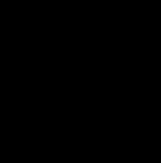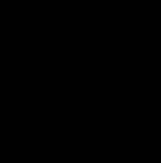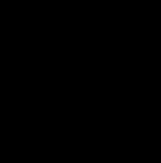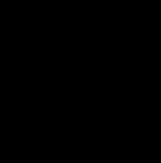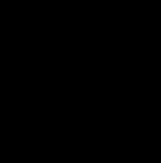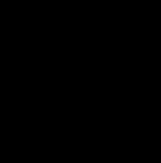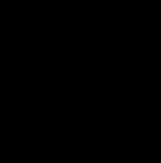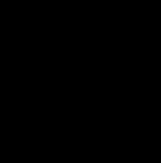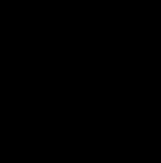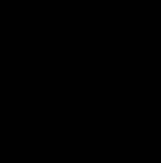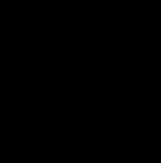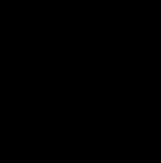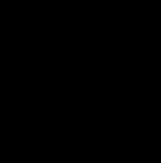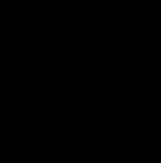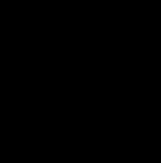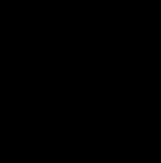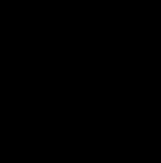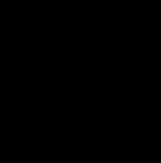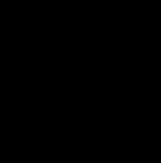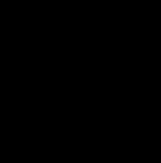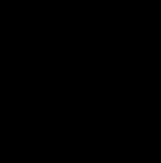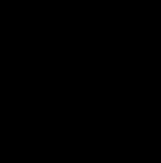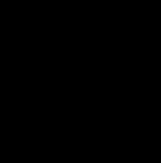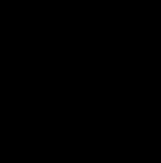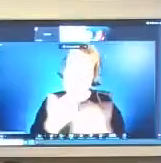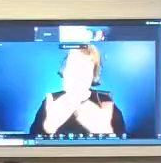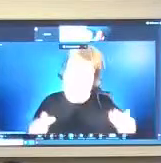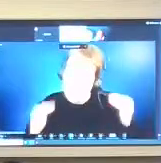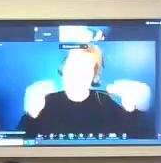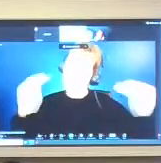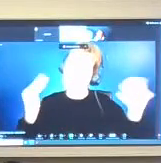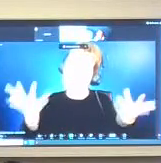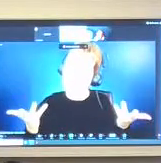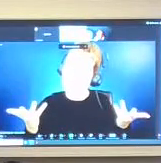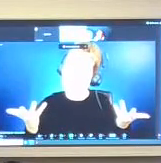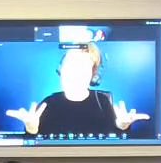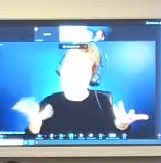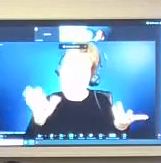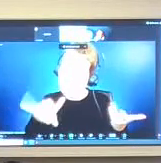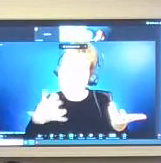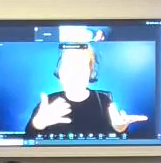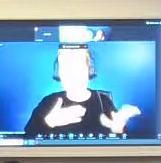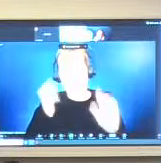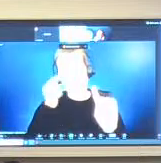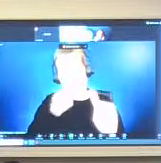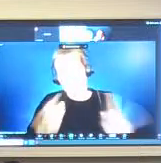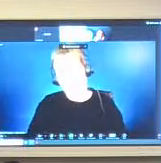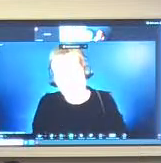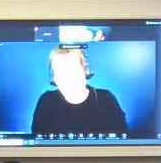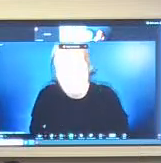to truly try to make this city something special? Well, that's all I have to say. Thanks.